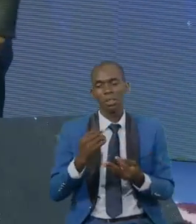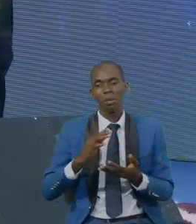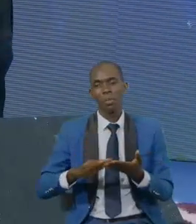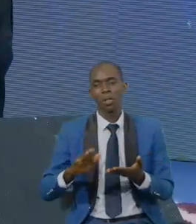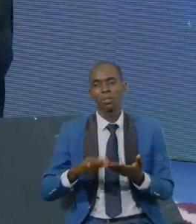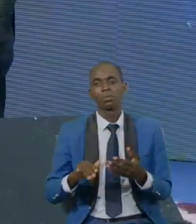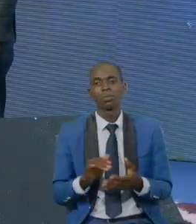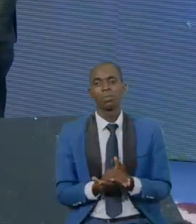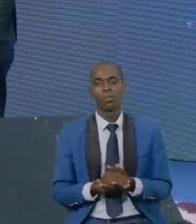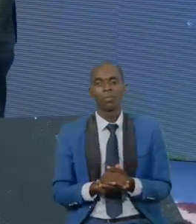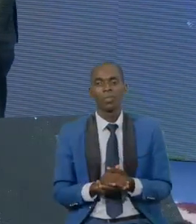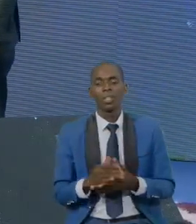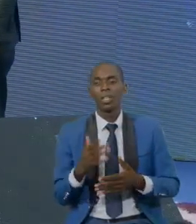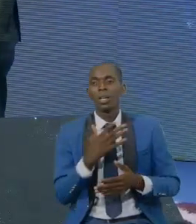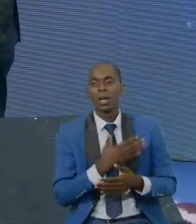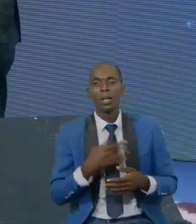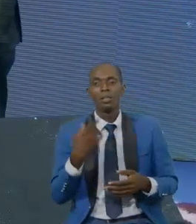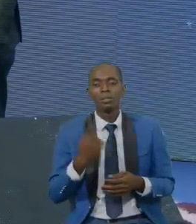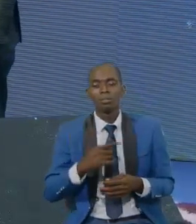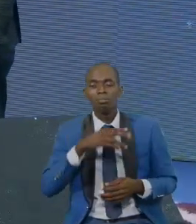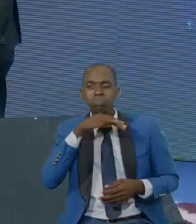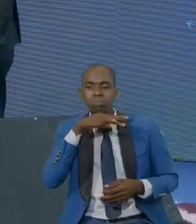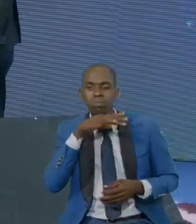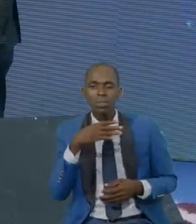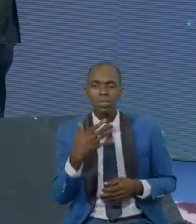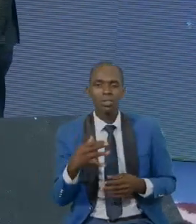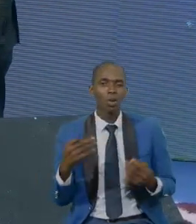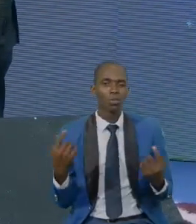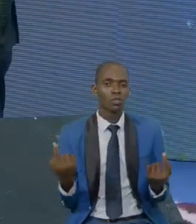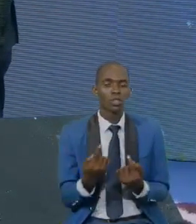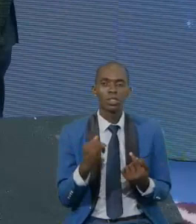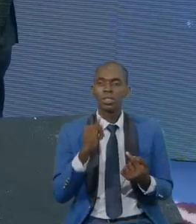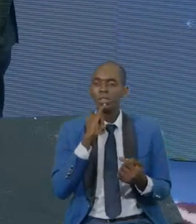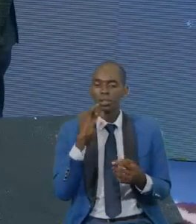And the pollution of sin is wiped away.